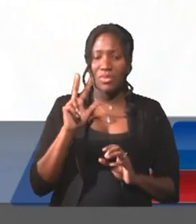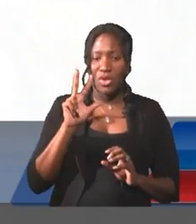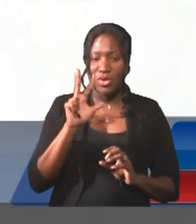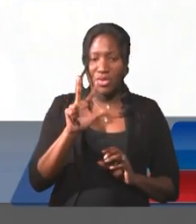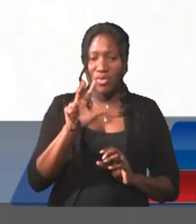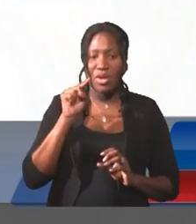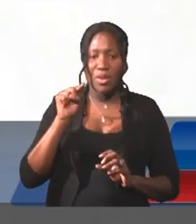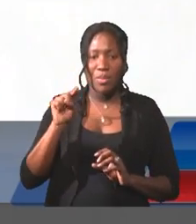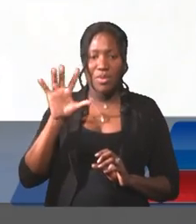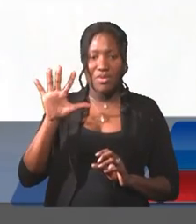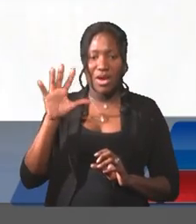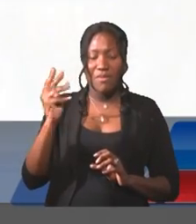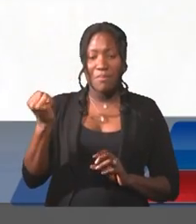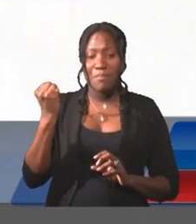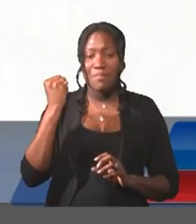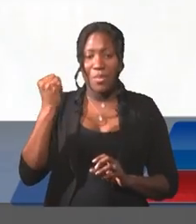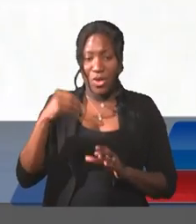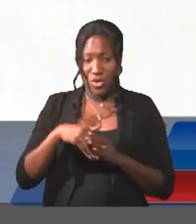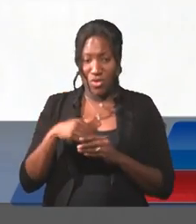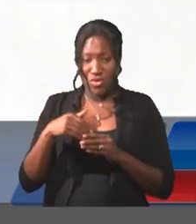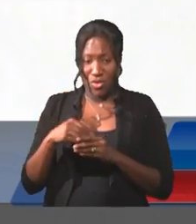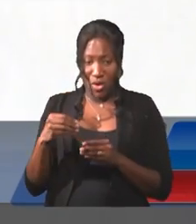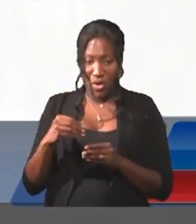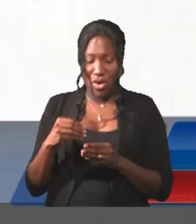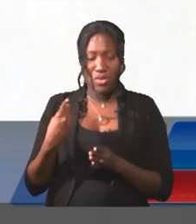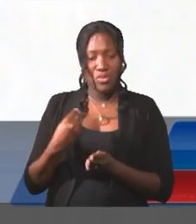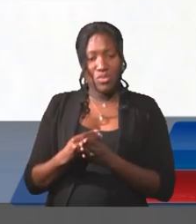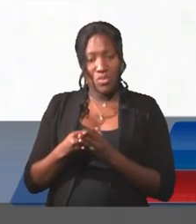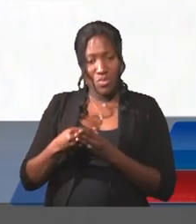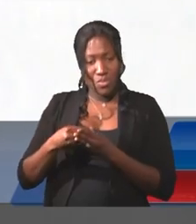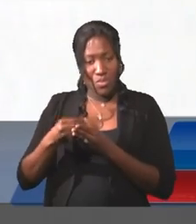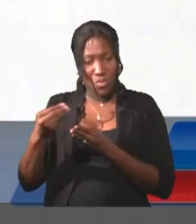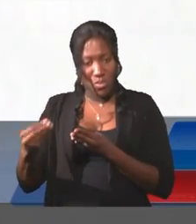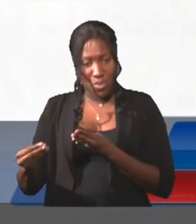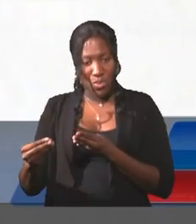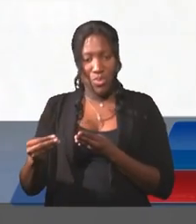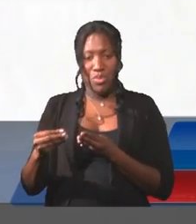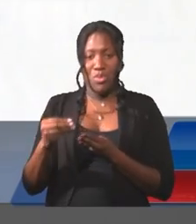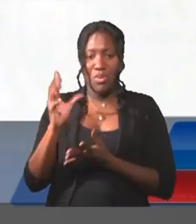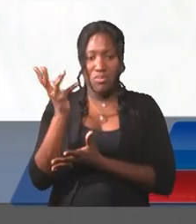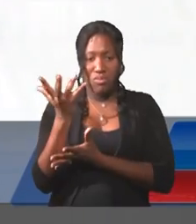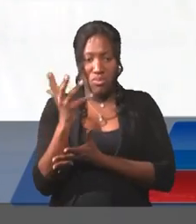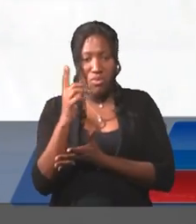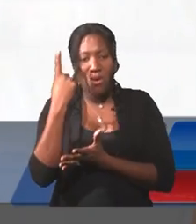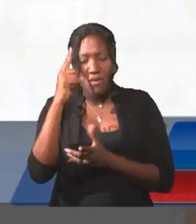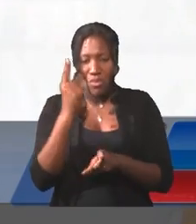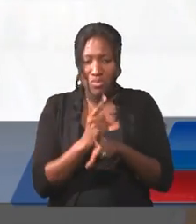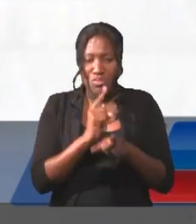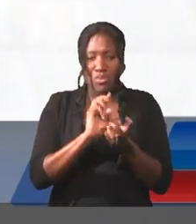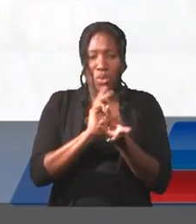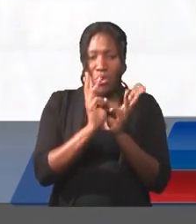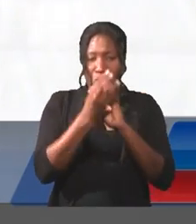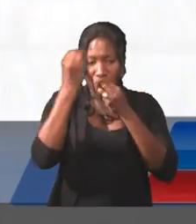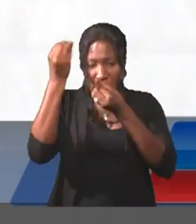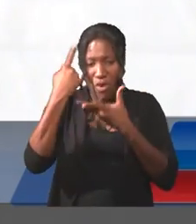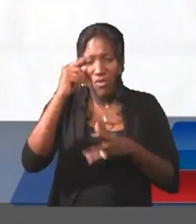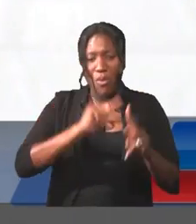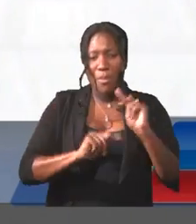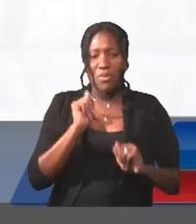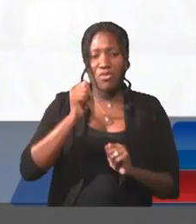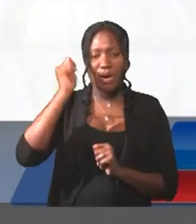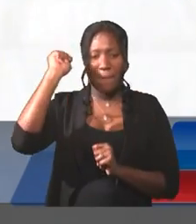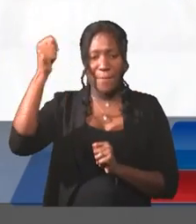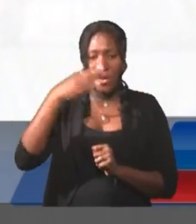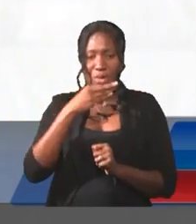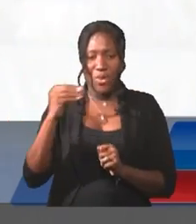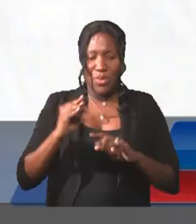$3.5 million to be able to provide accurate weather information to the people of Trinidad and Tobago and the